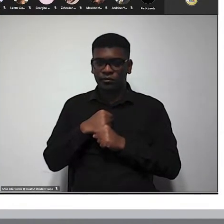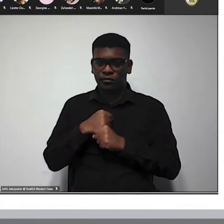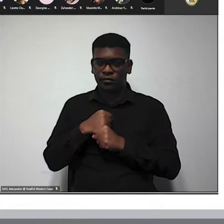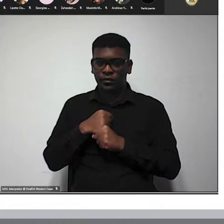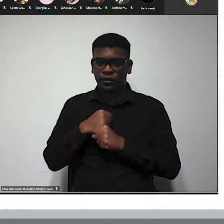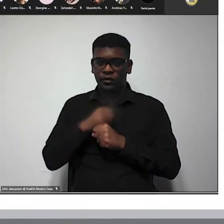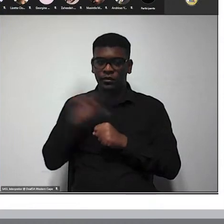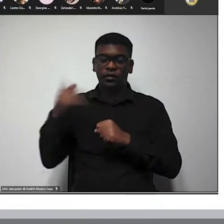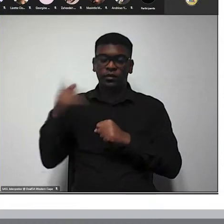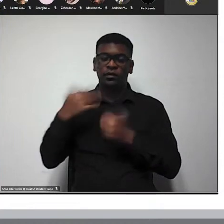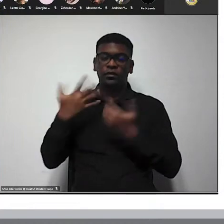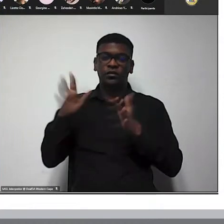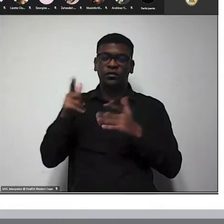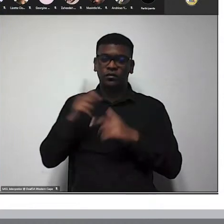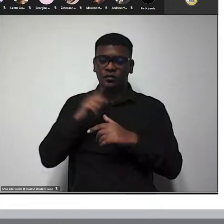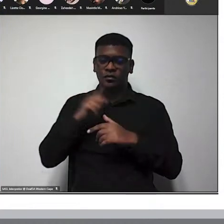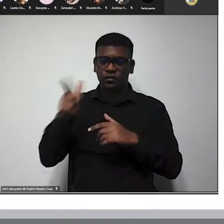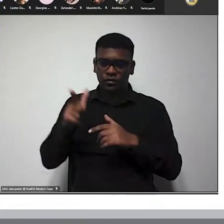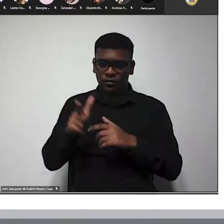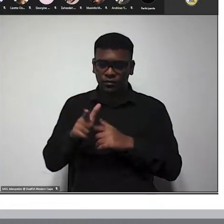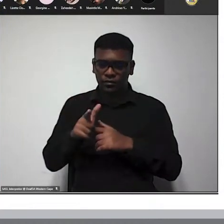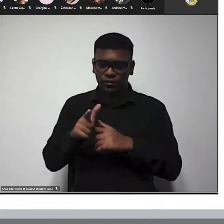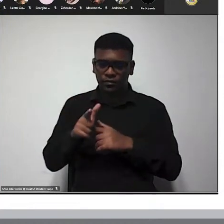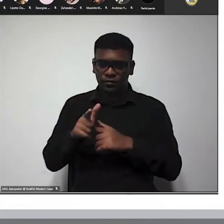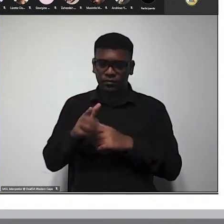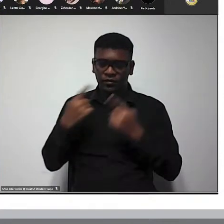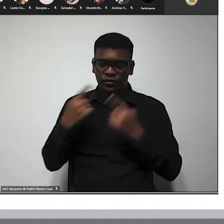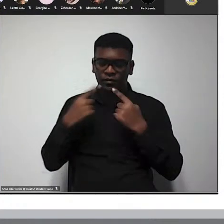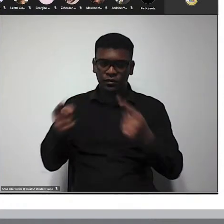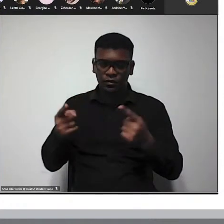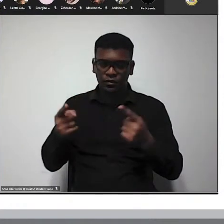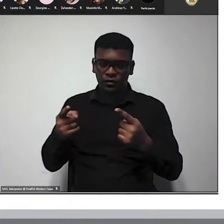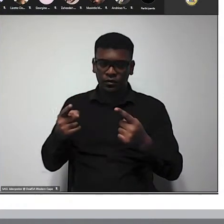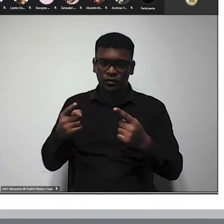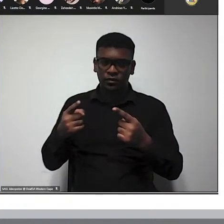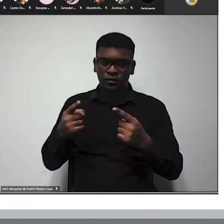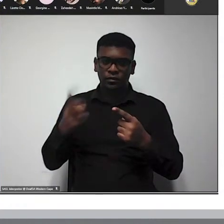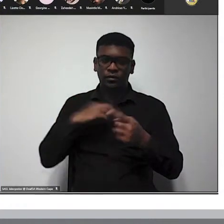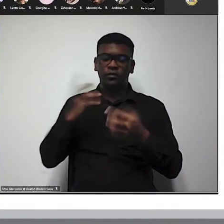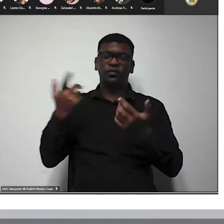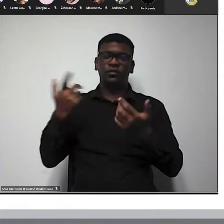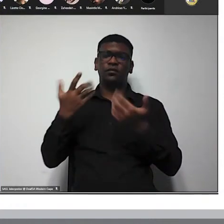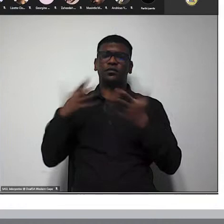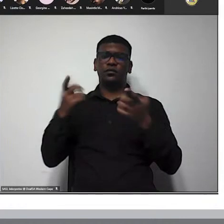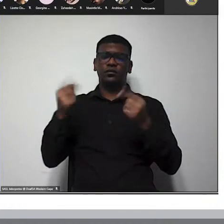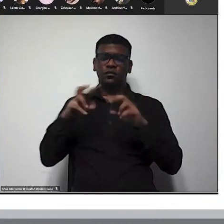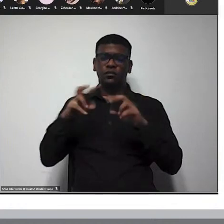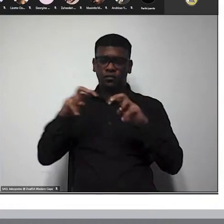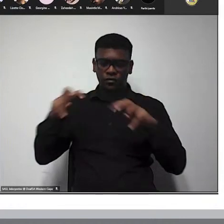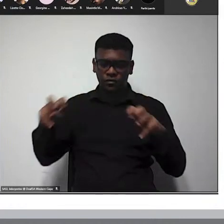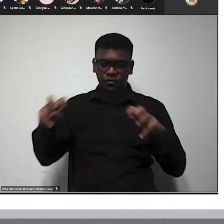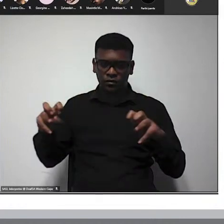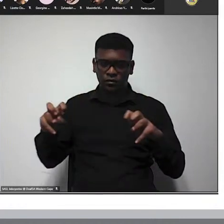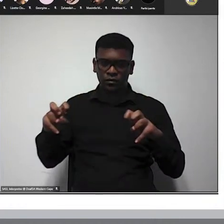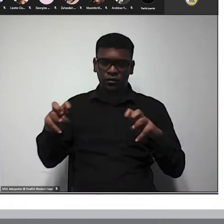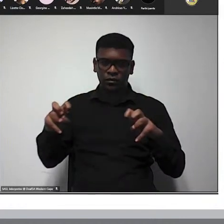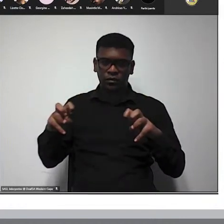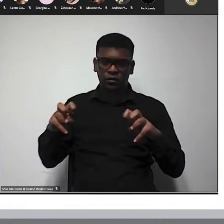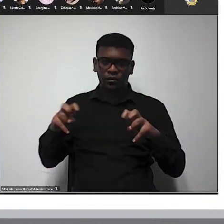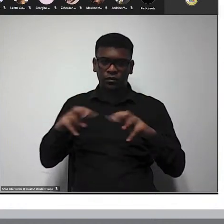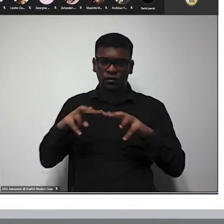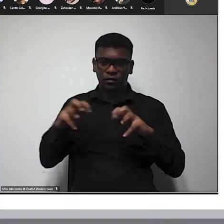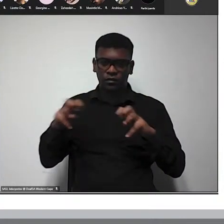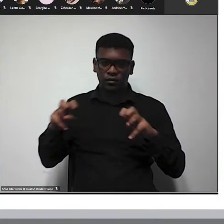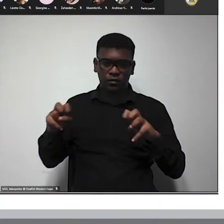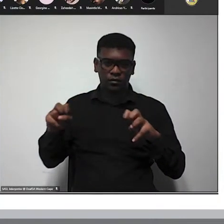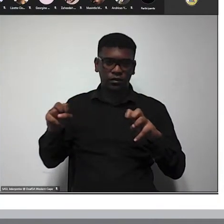as I mentioned, and as Corin mentioned, we've commissioned research about a year and a half ago in terms of product complexity